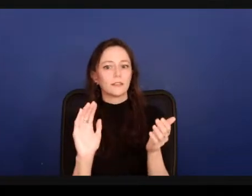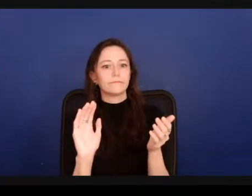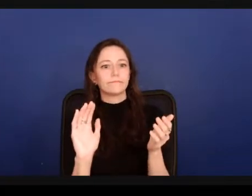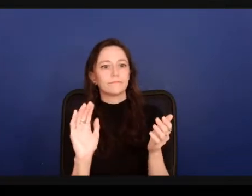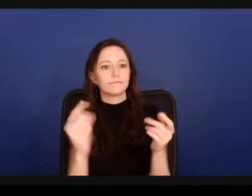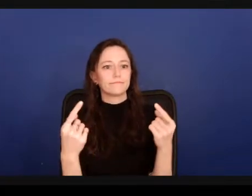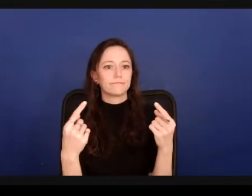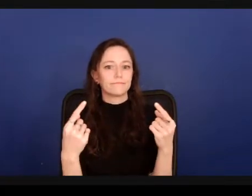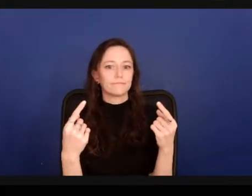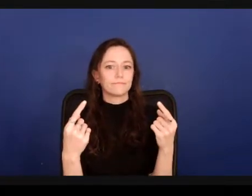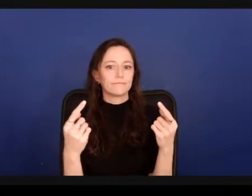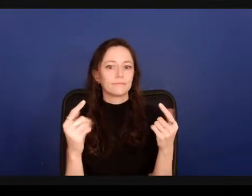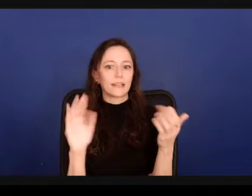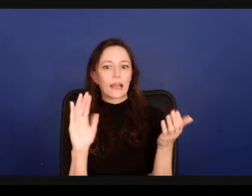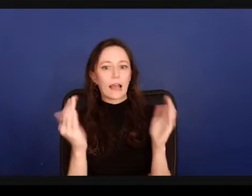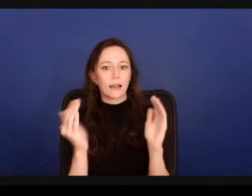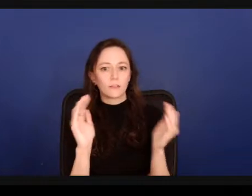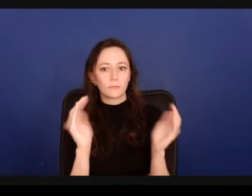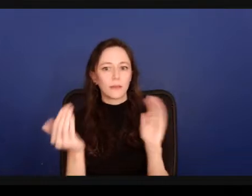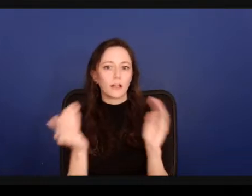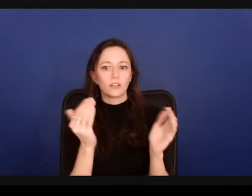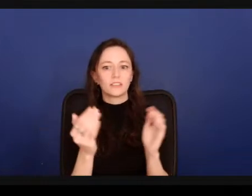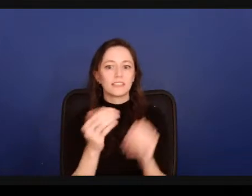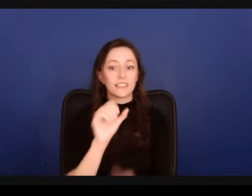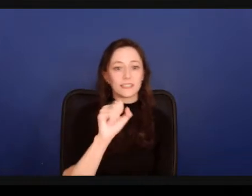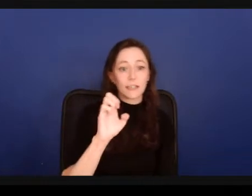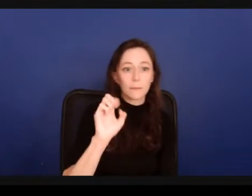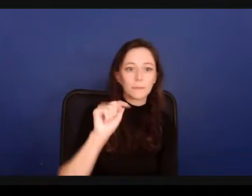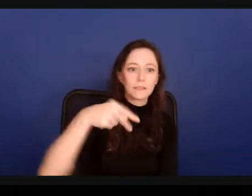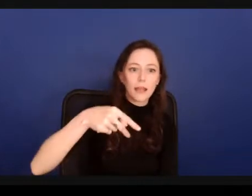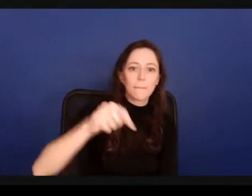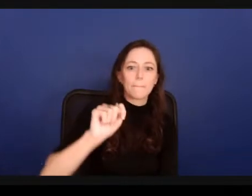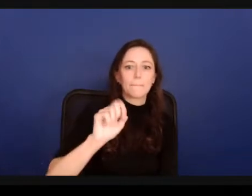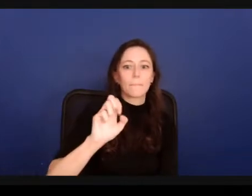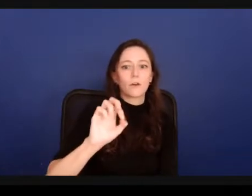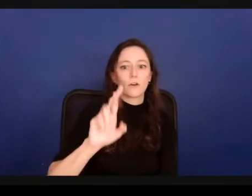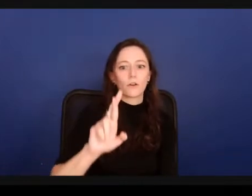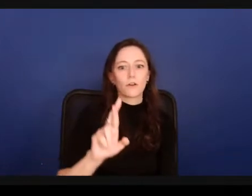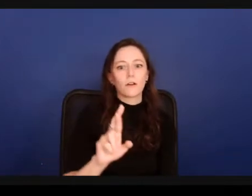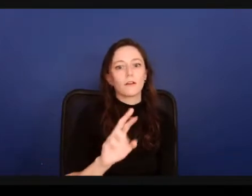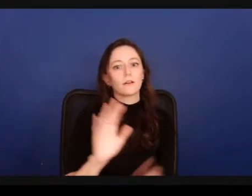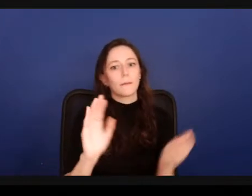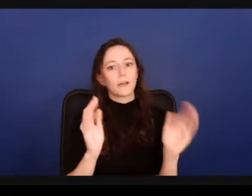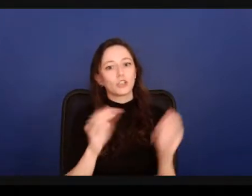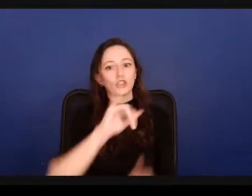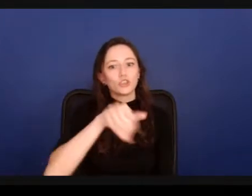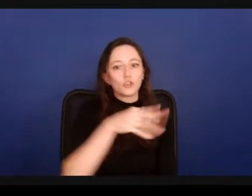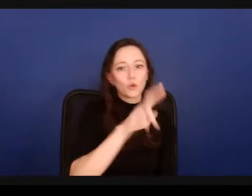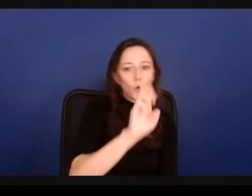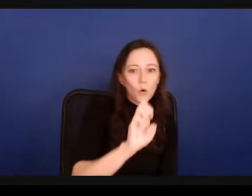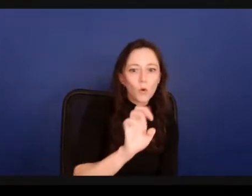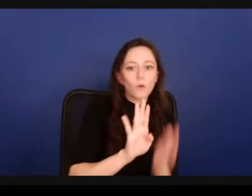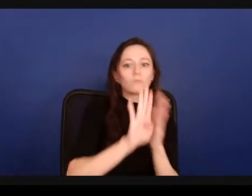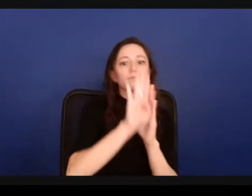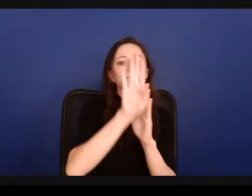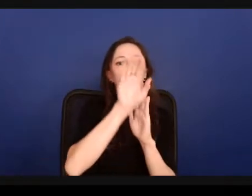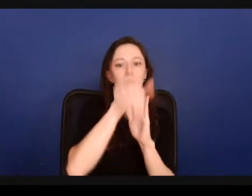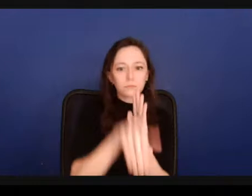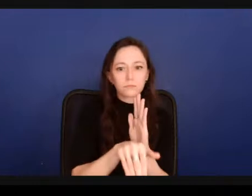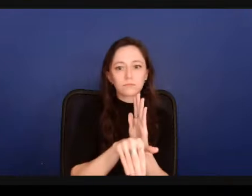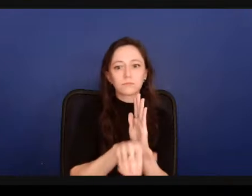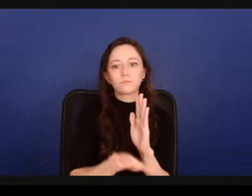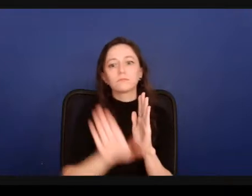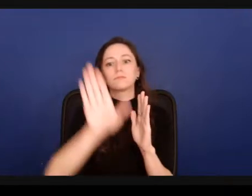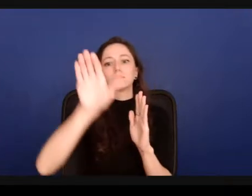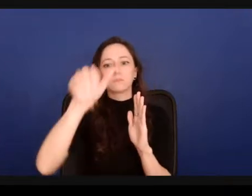build up to September, where it erupted and then dropped down. And in June, it built up to eruption and dropped down. And back in January,